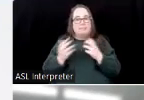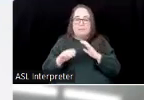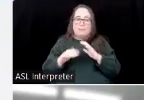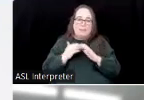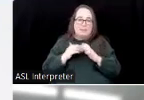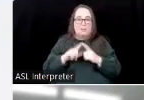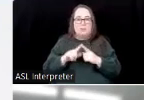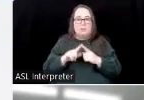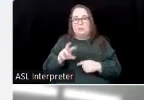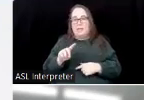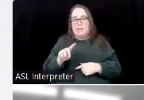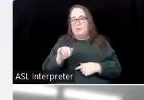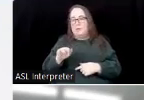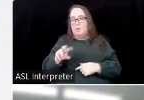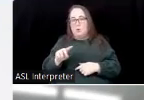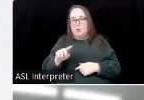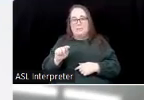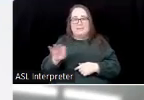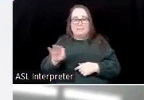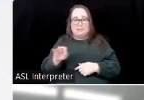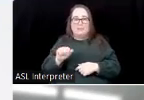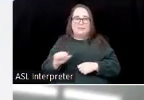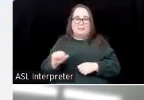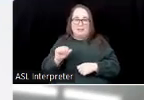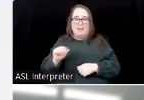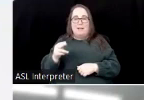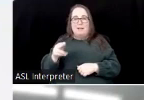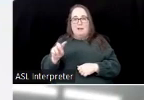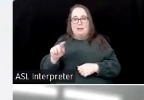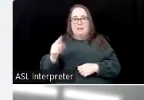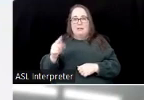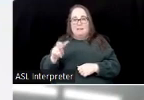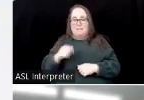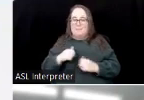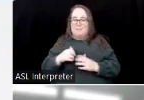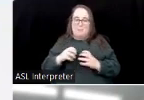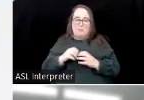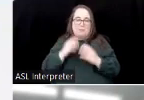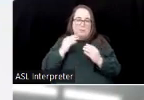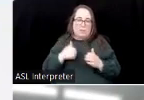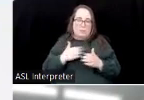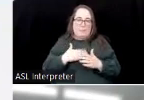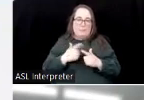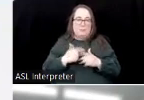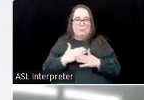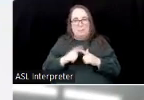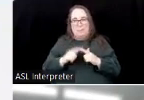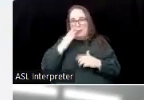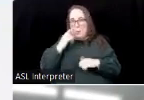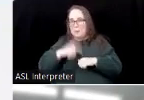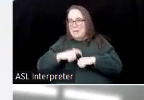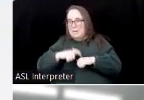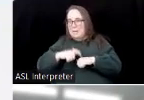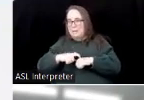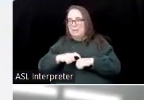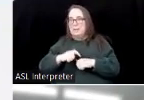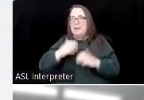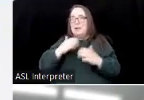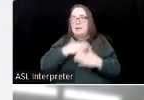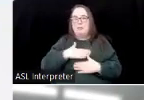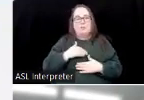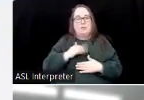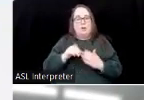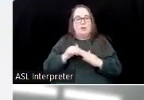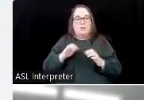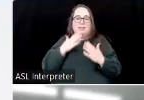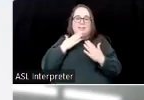to landlordtaskforce@hud.gov. I have a lot more information I'd be happy to share with you, but I know we're limited on time. I appreciate all you're doing,